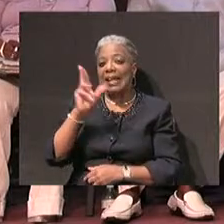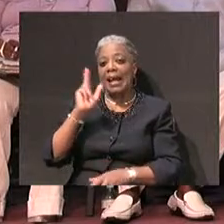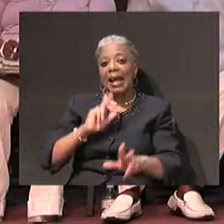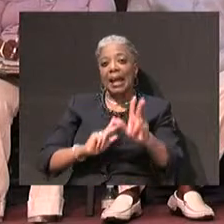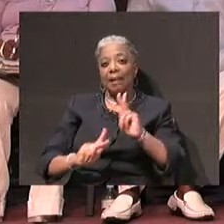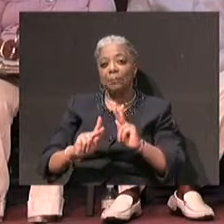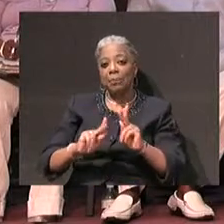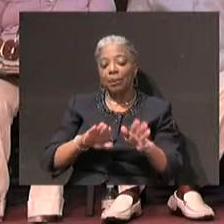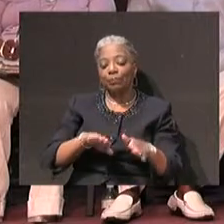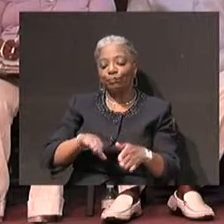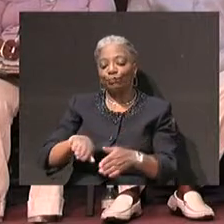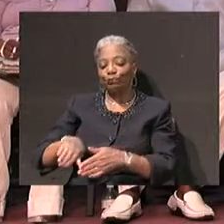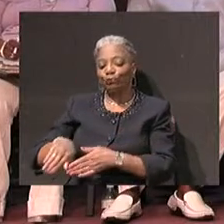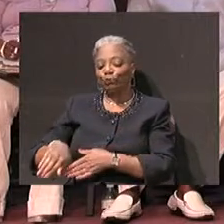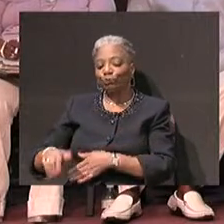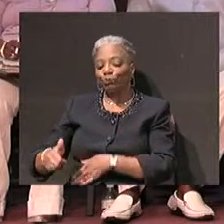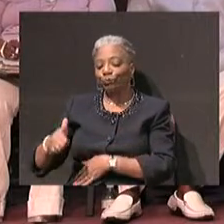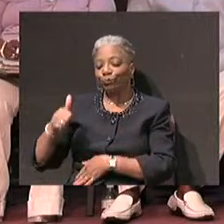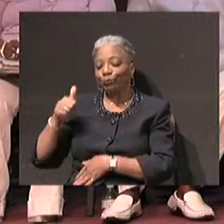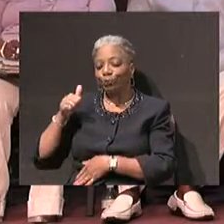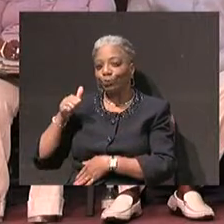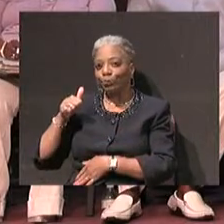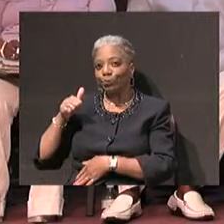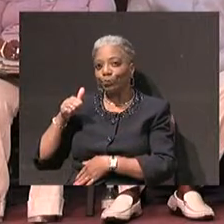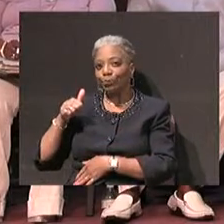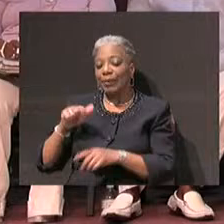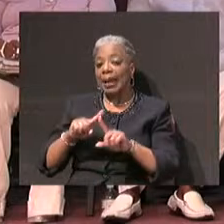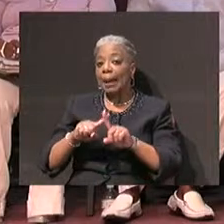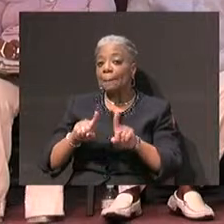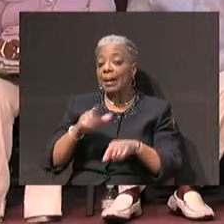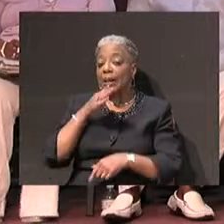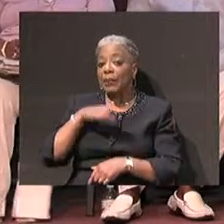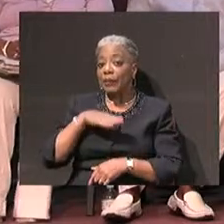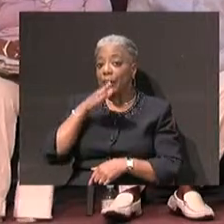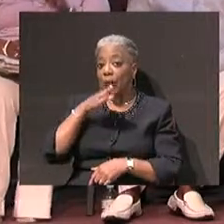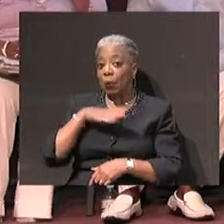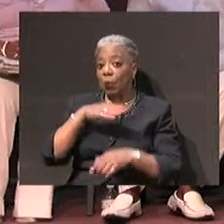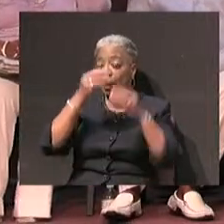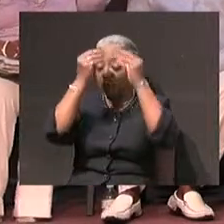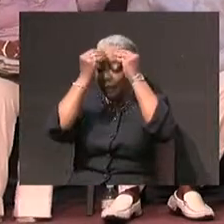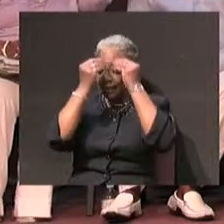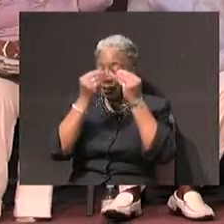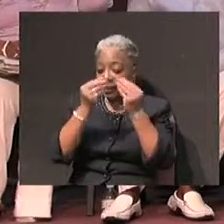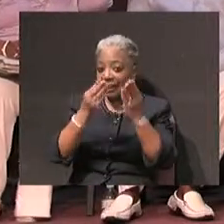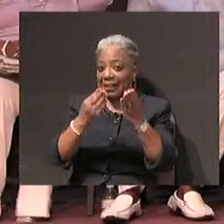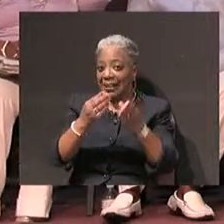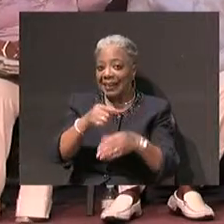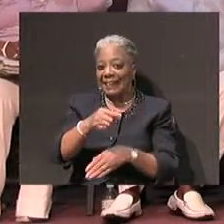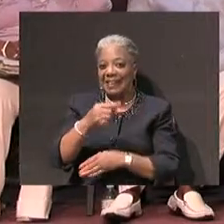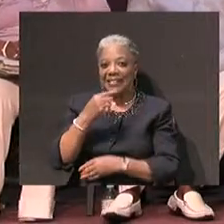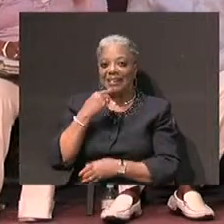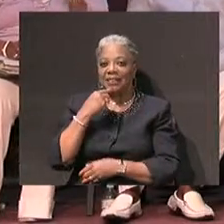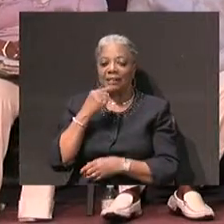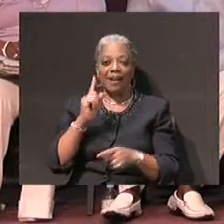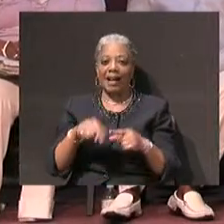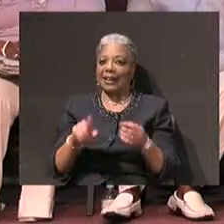But keep on reading. The women gave the report and they said it couldn't be true because women are saying it.